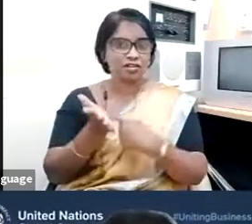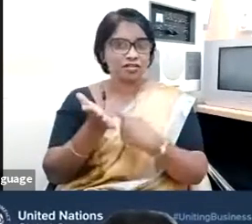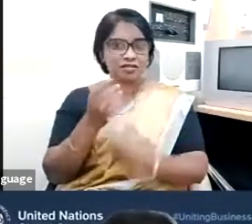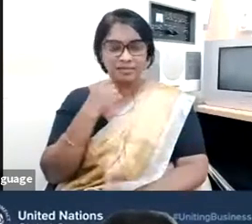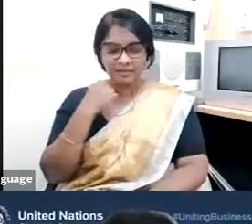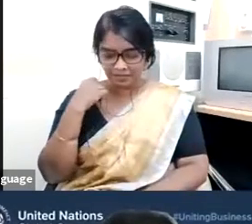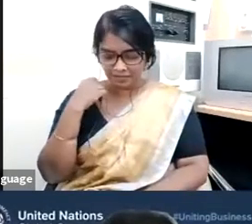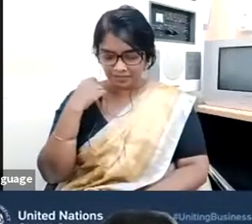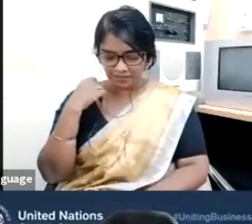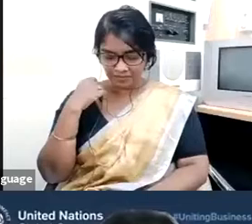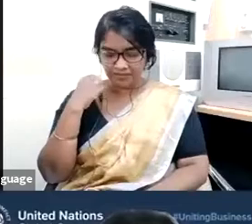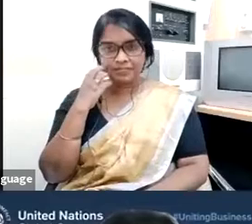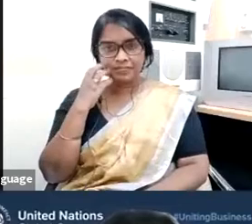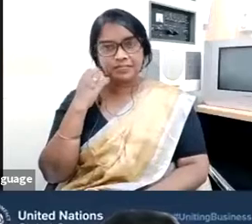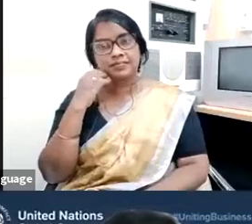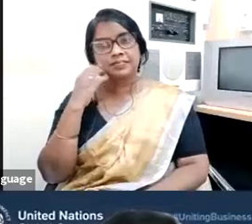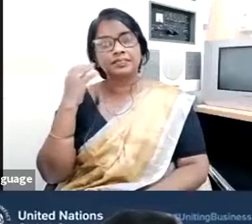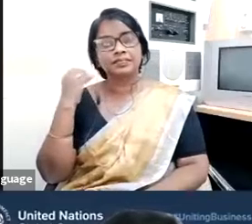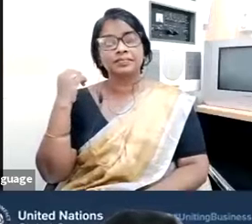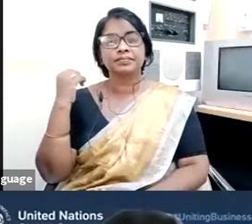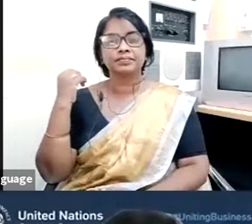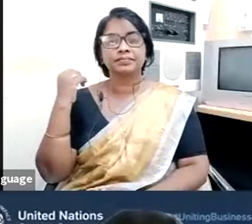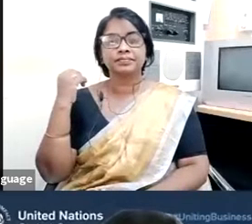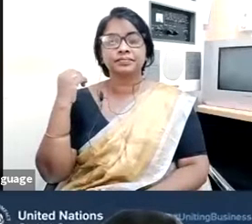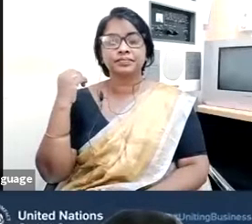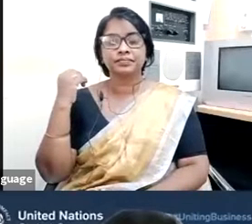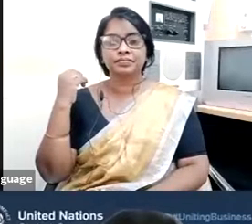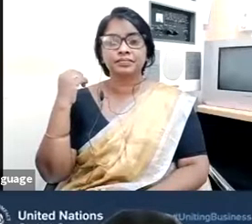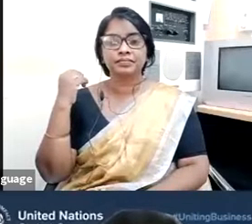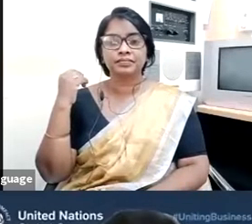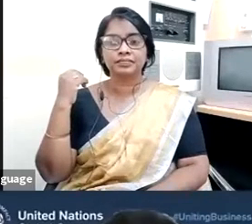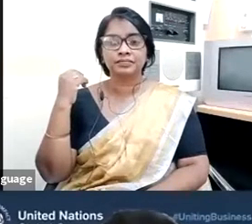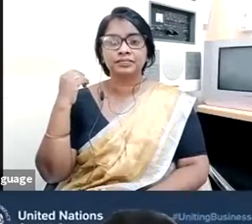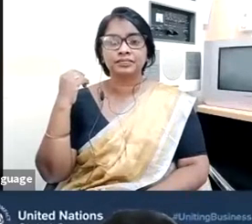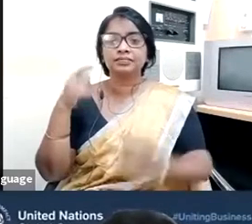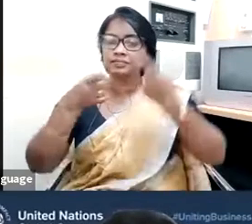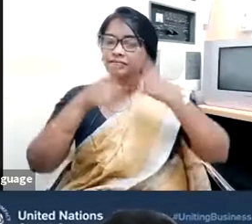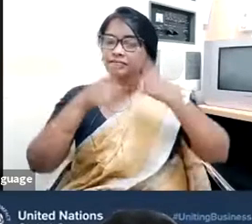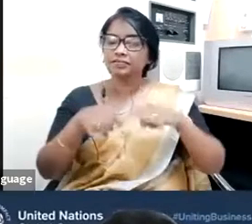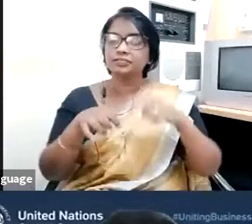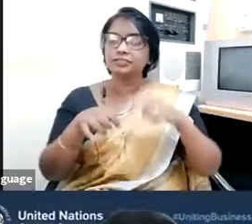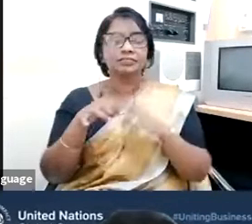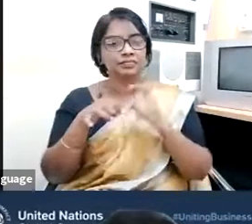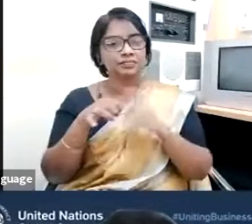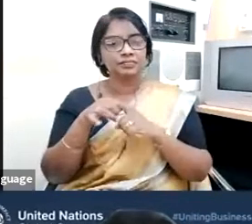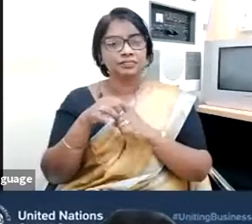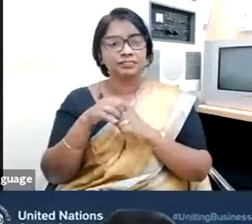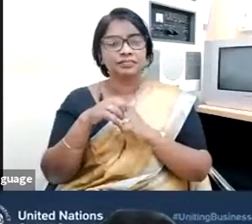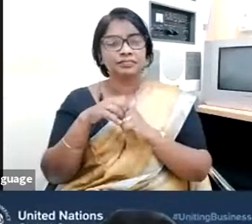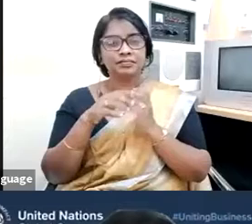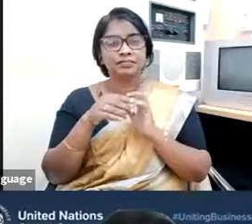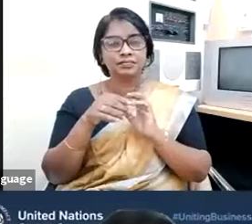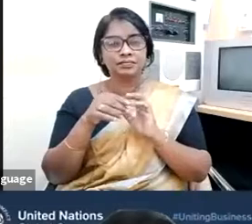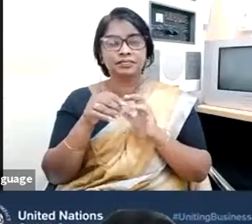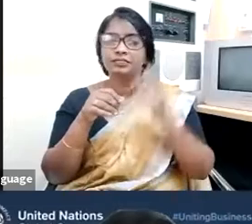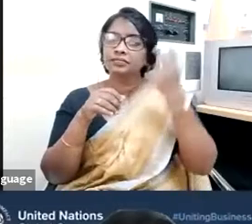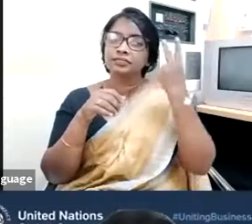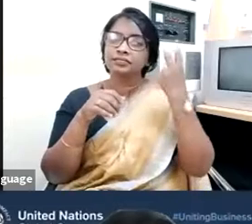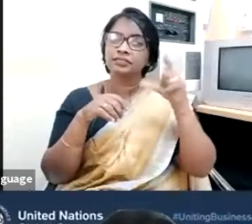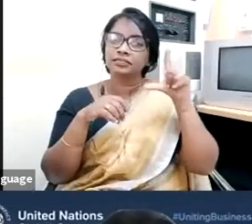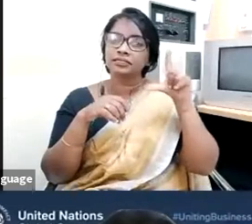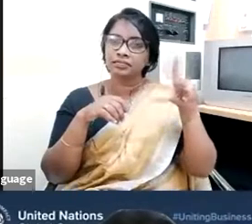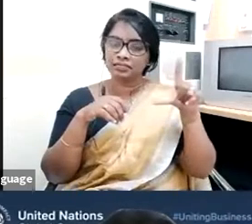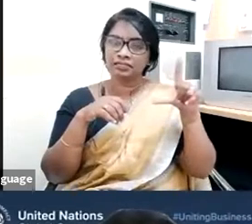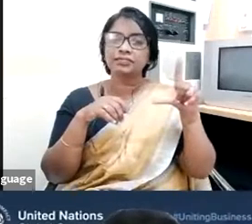get into our next question. In 2007, when I was studying at Cambridge, we had a